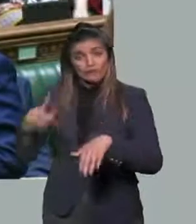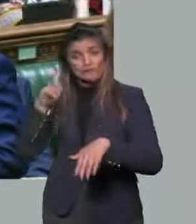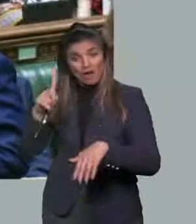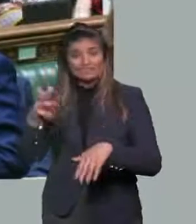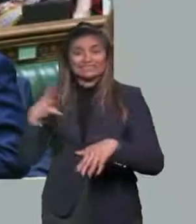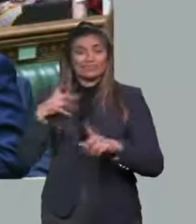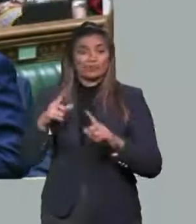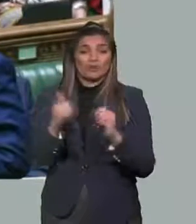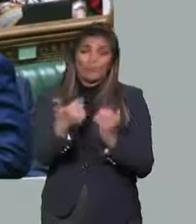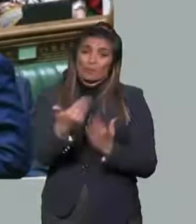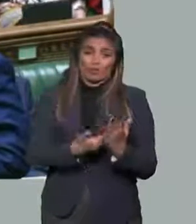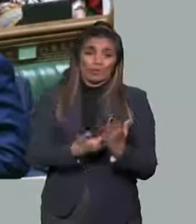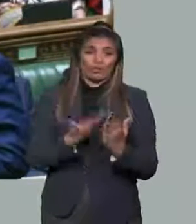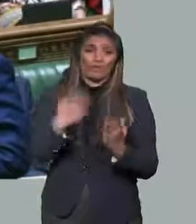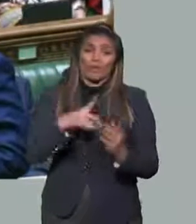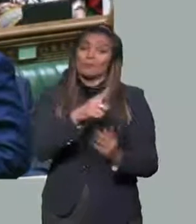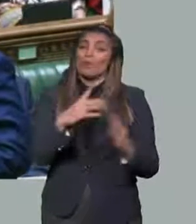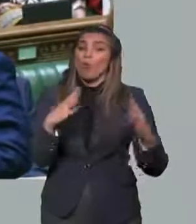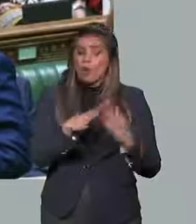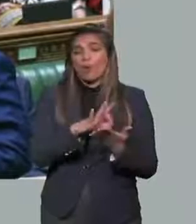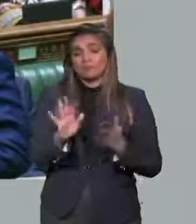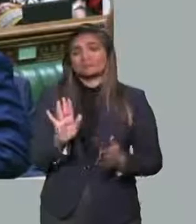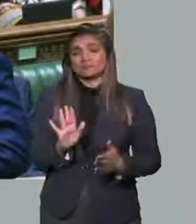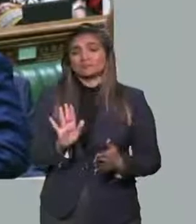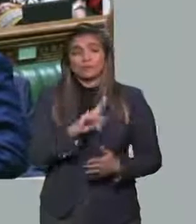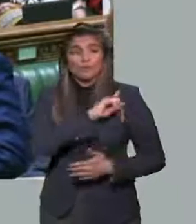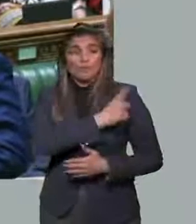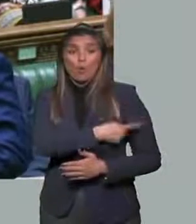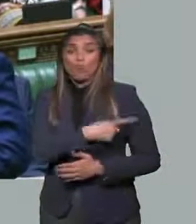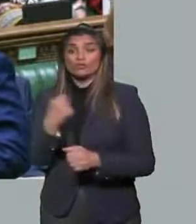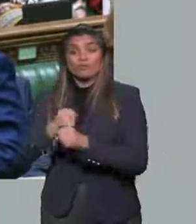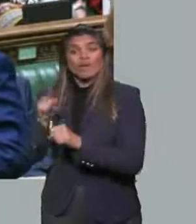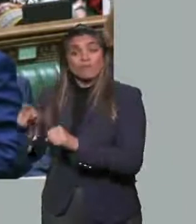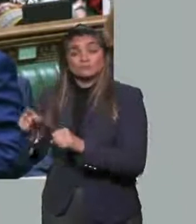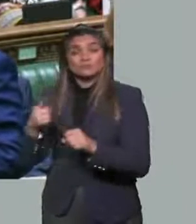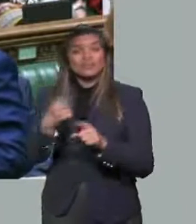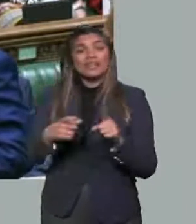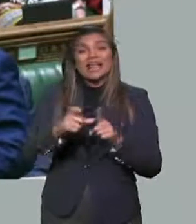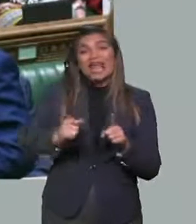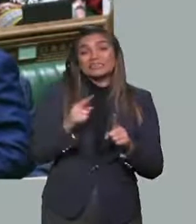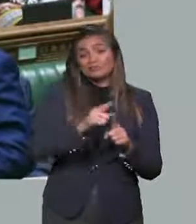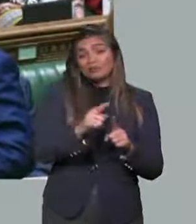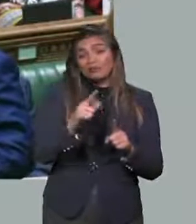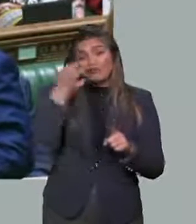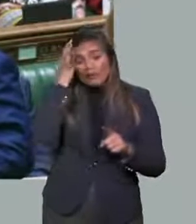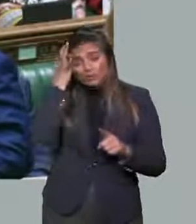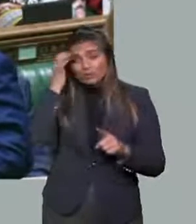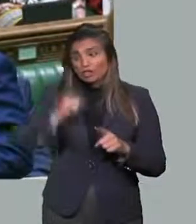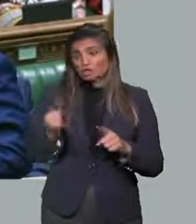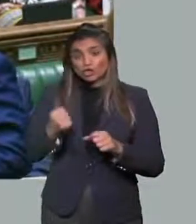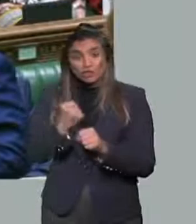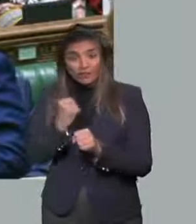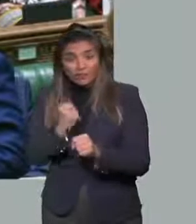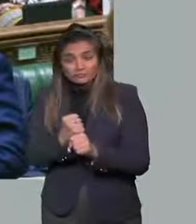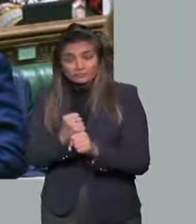necessary paperwork from the Home Office. The Polish authorities, Edinburgh City Council, the Scottish Government and